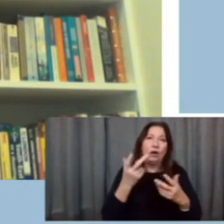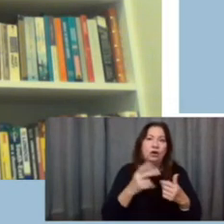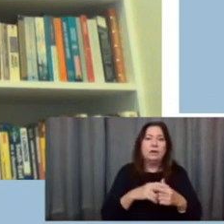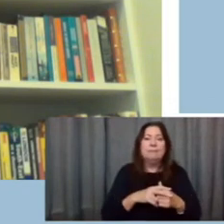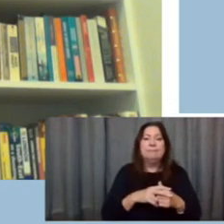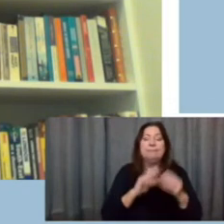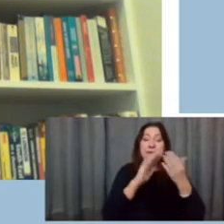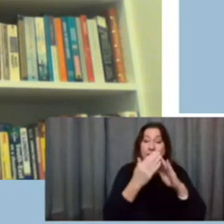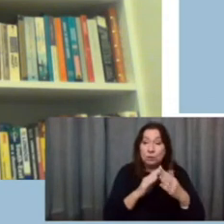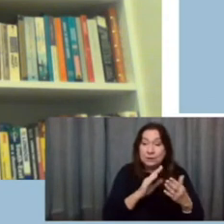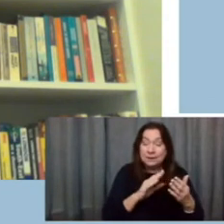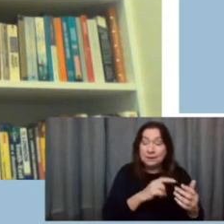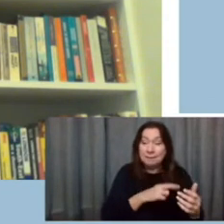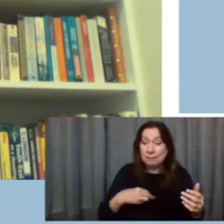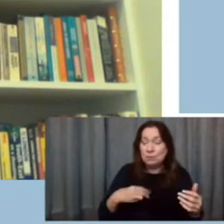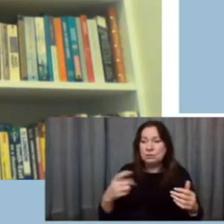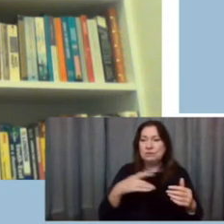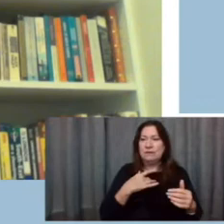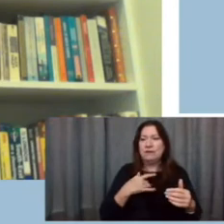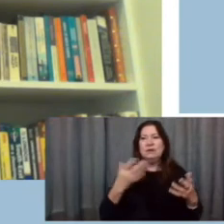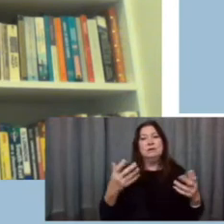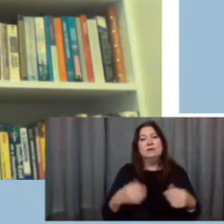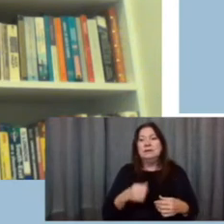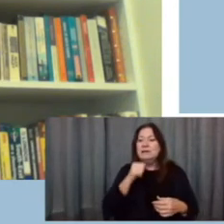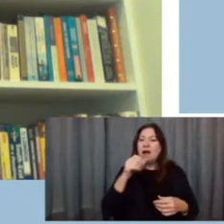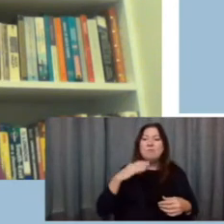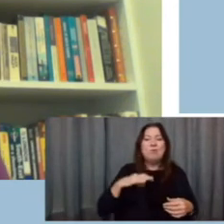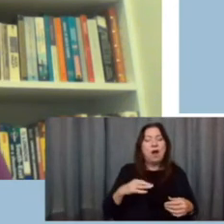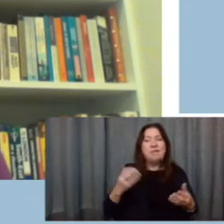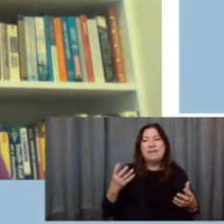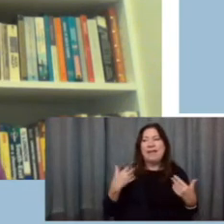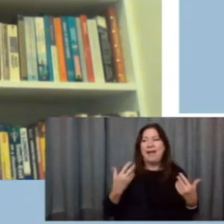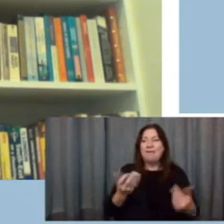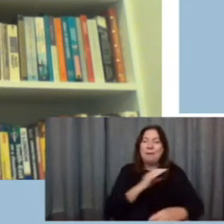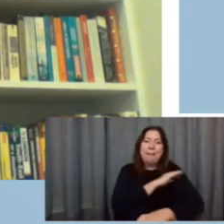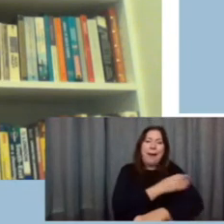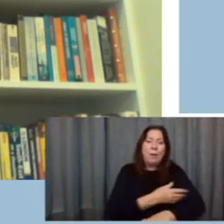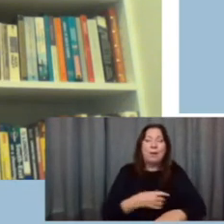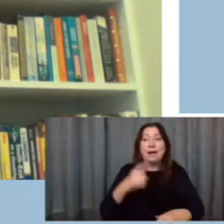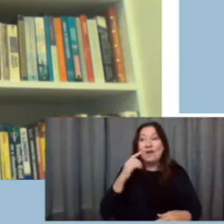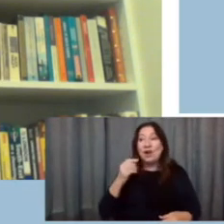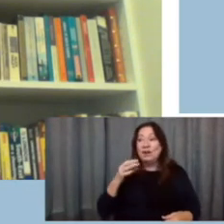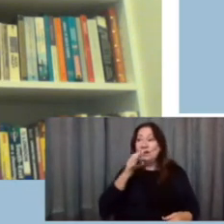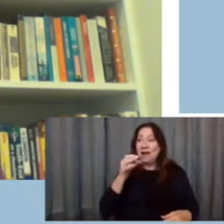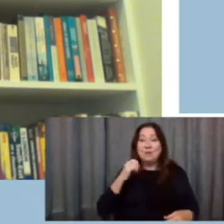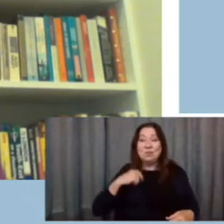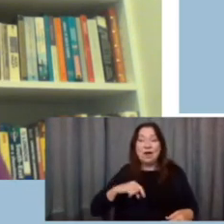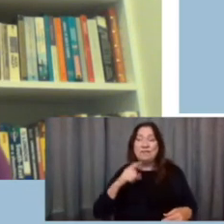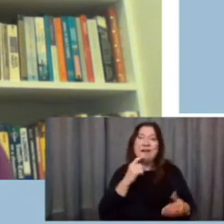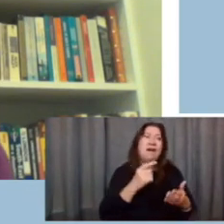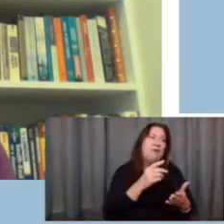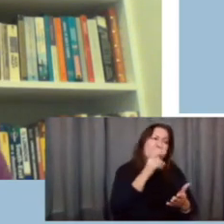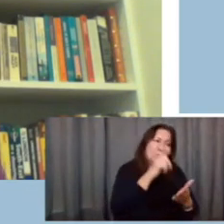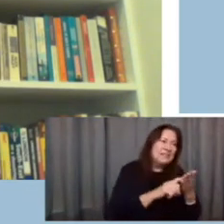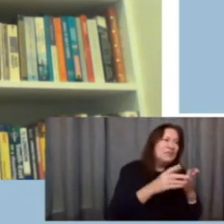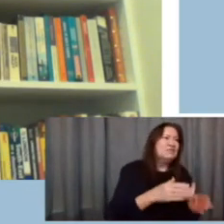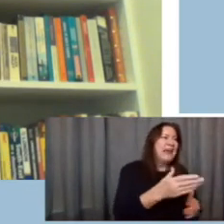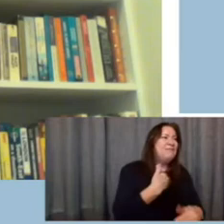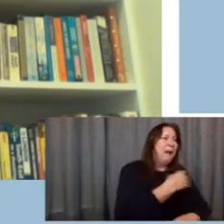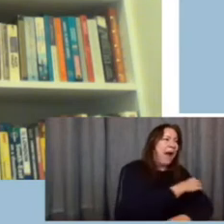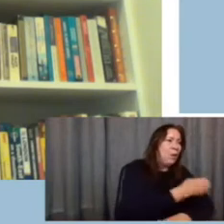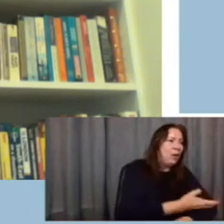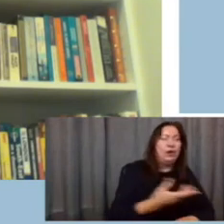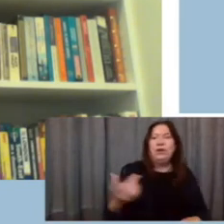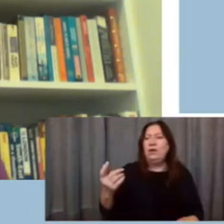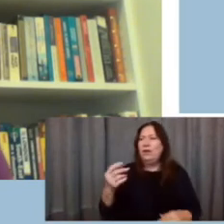community members, who feel, well, the nonprofits got, the power. I've heard it from nonprofits who feel like the researchers got the power. I've heard it from researchers who feel